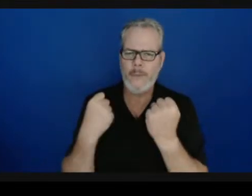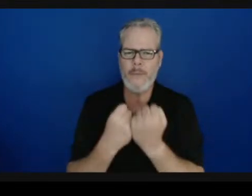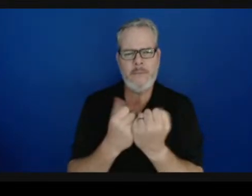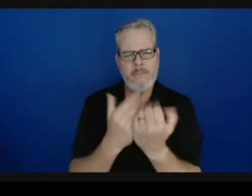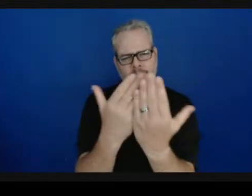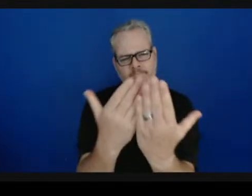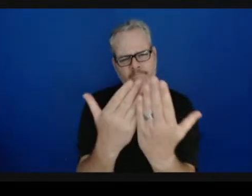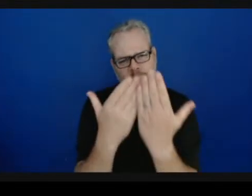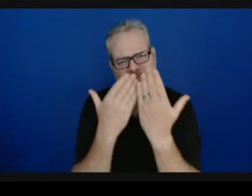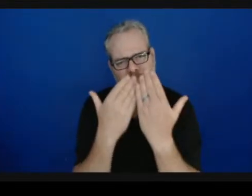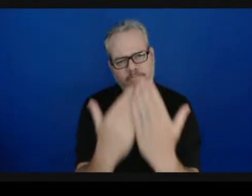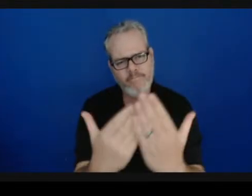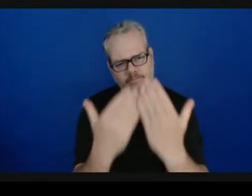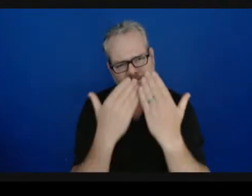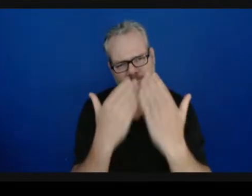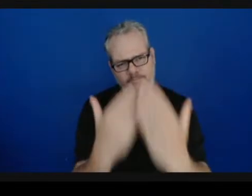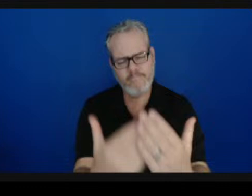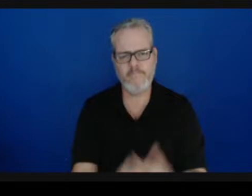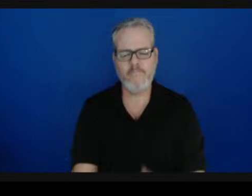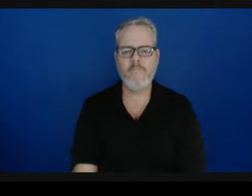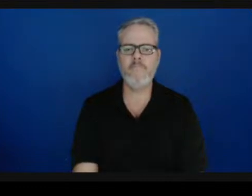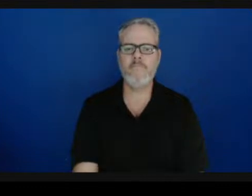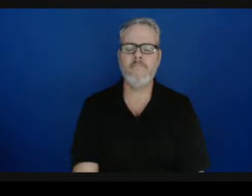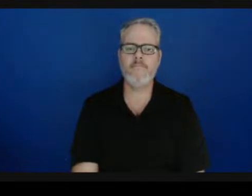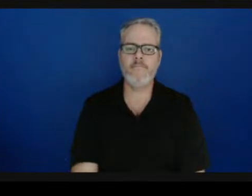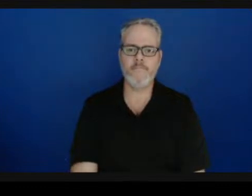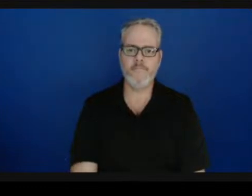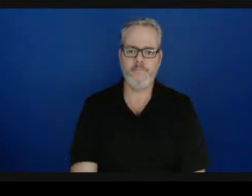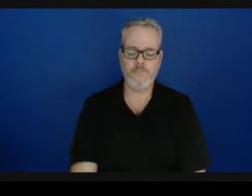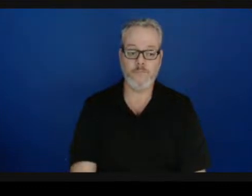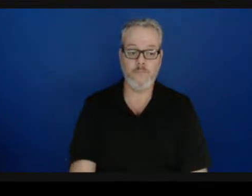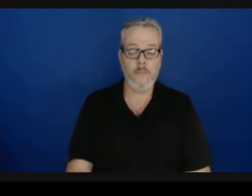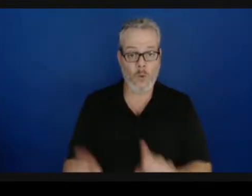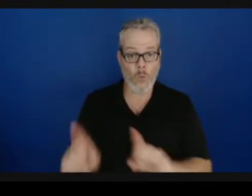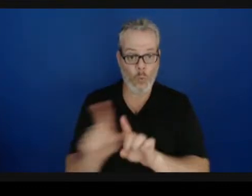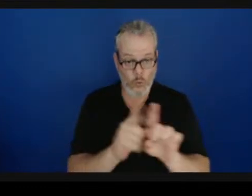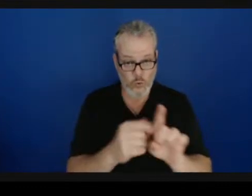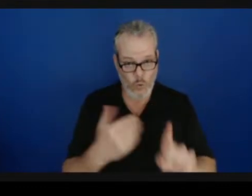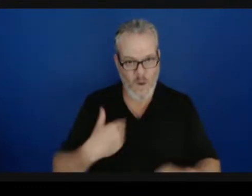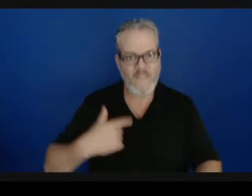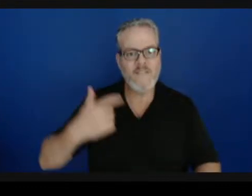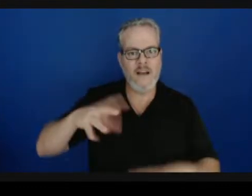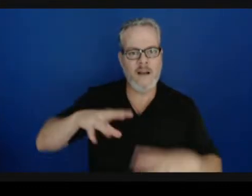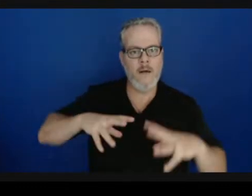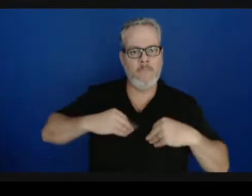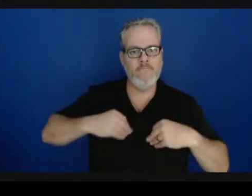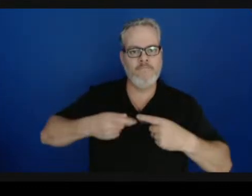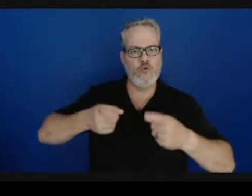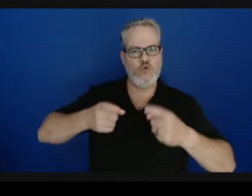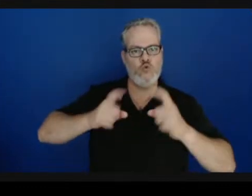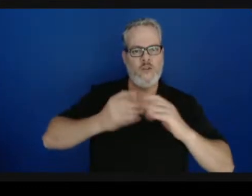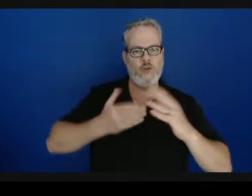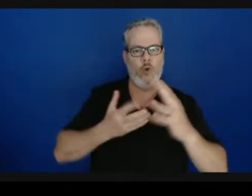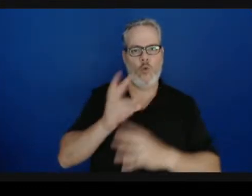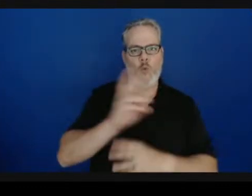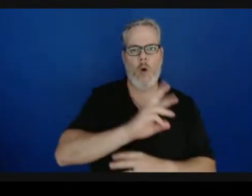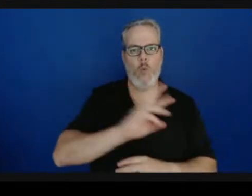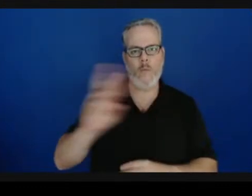that. And that's great. Yeah, we also do take donations through our website, which is